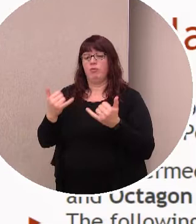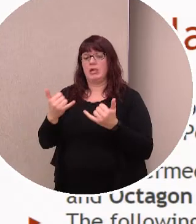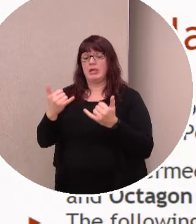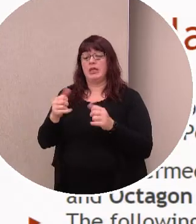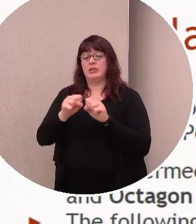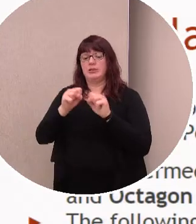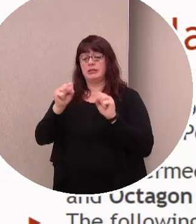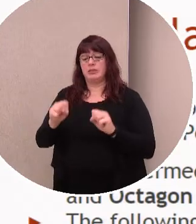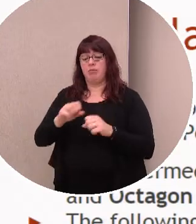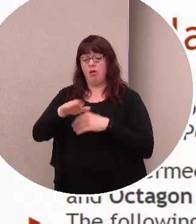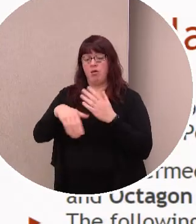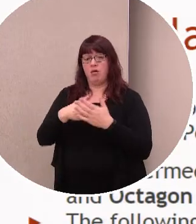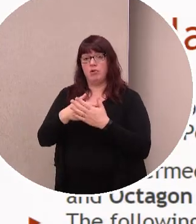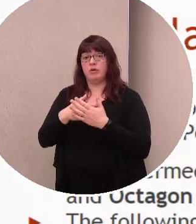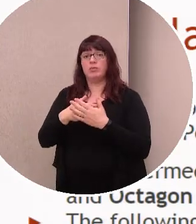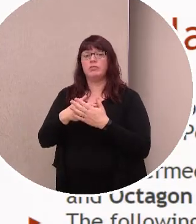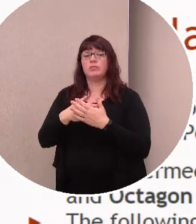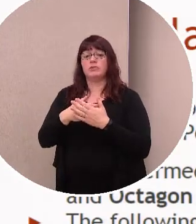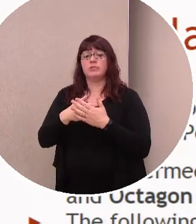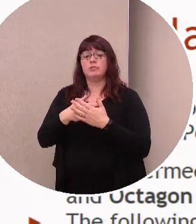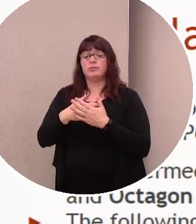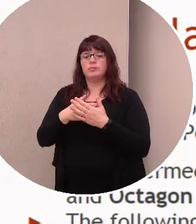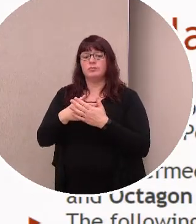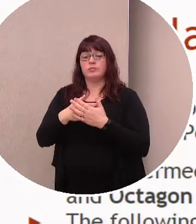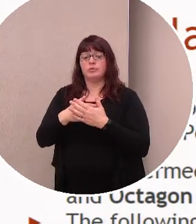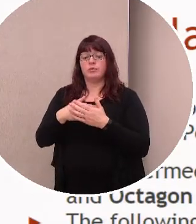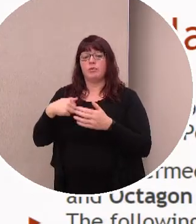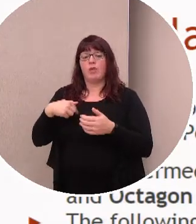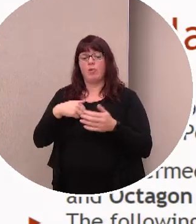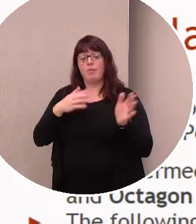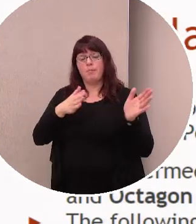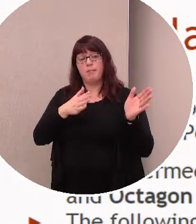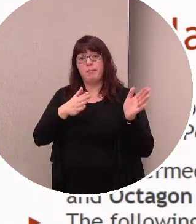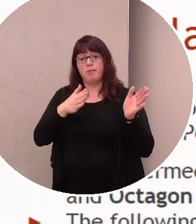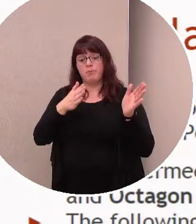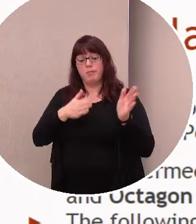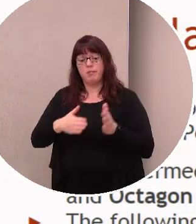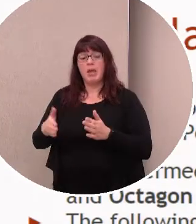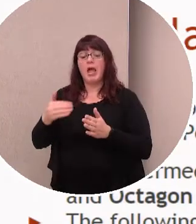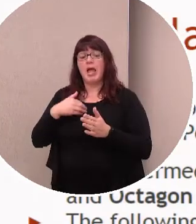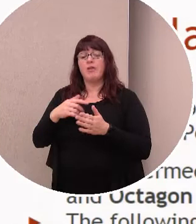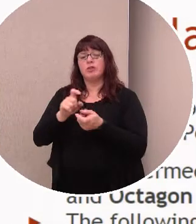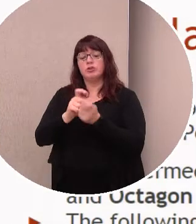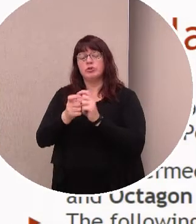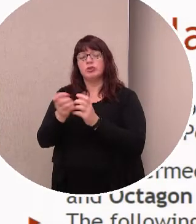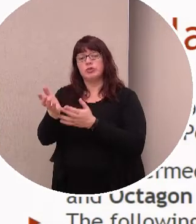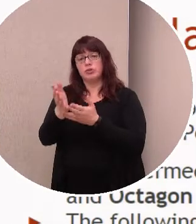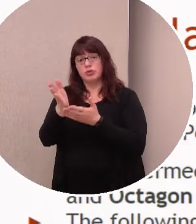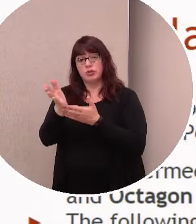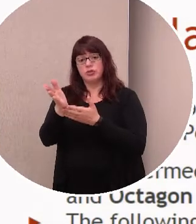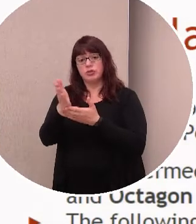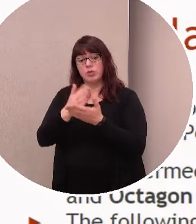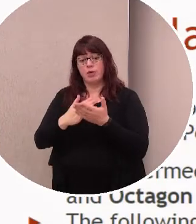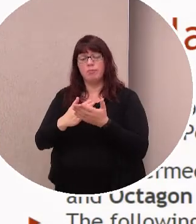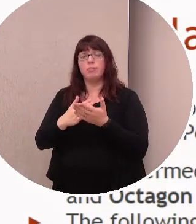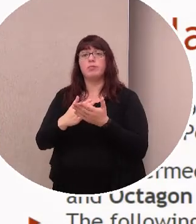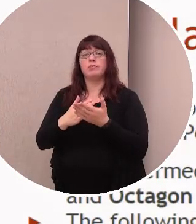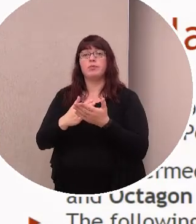systems. As a result of this plan, there are a number of changes that will be taking